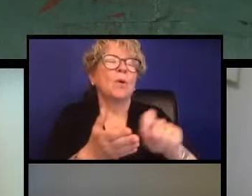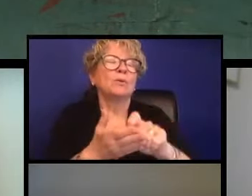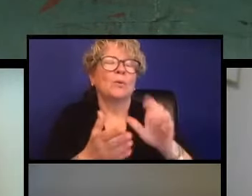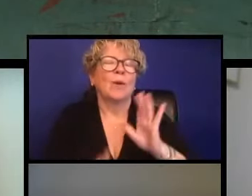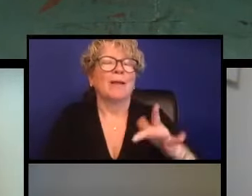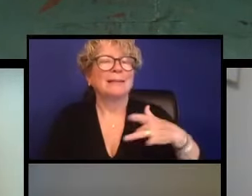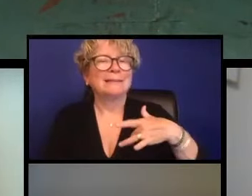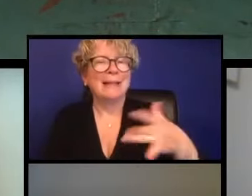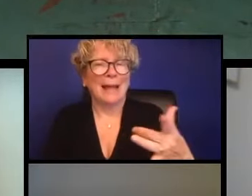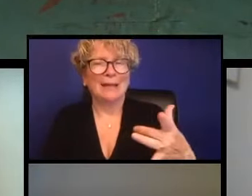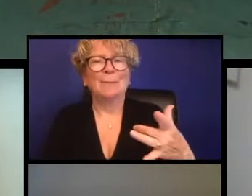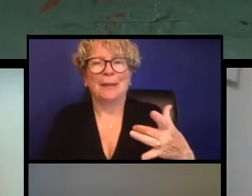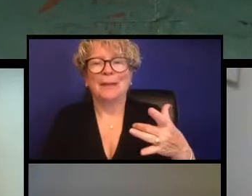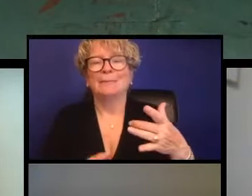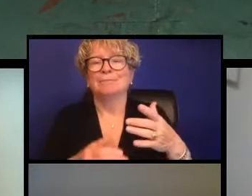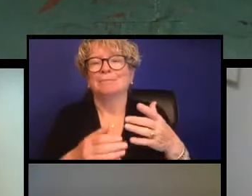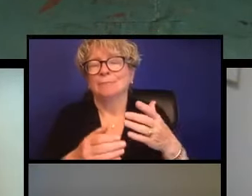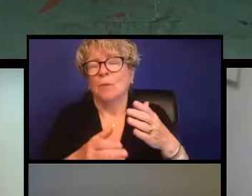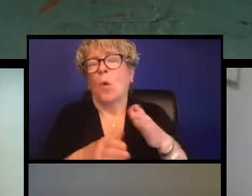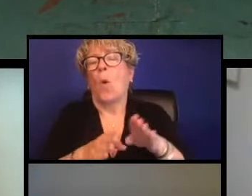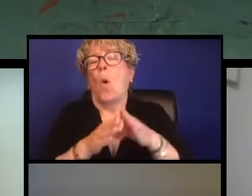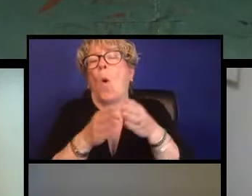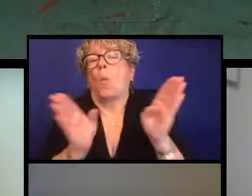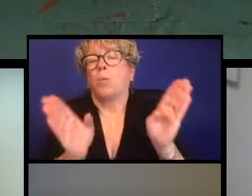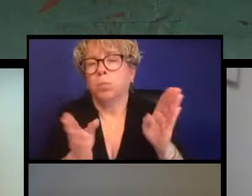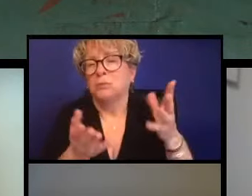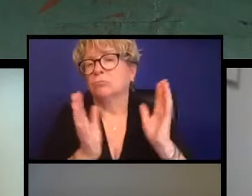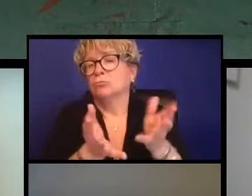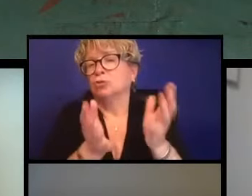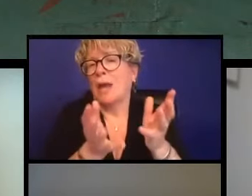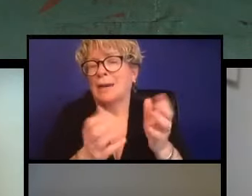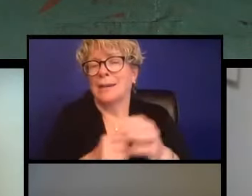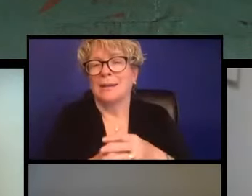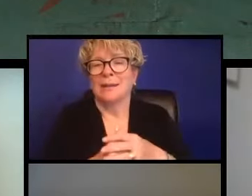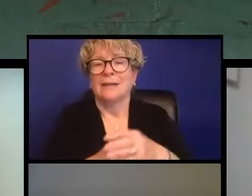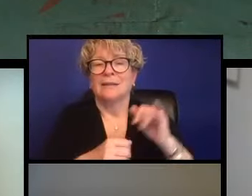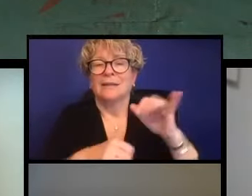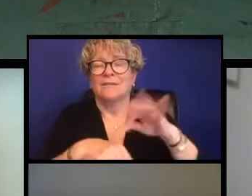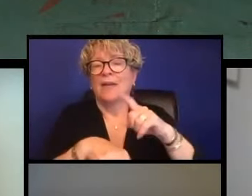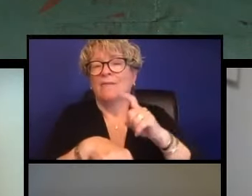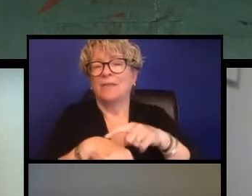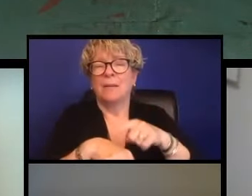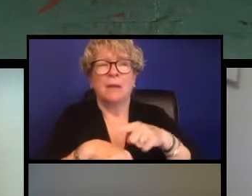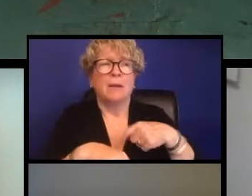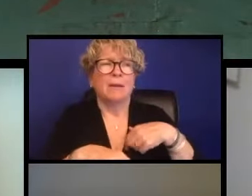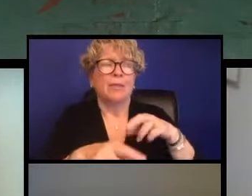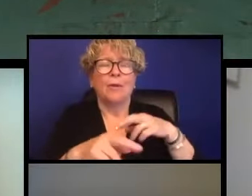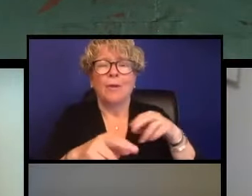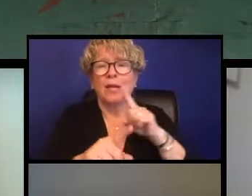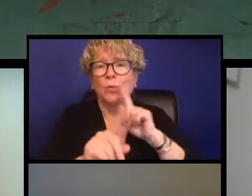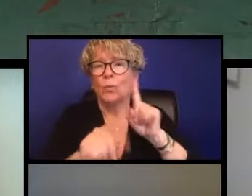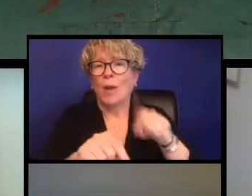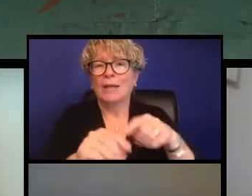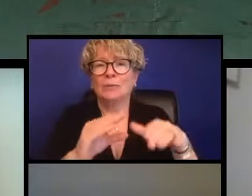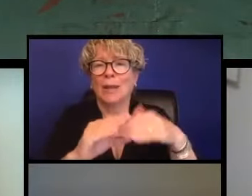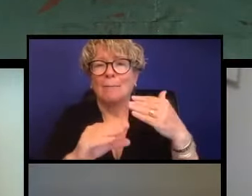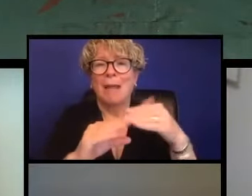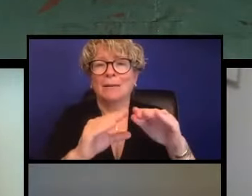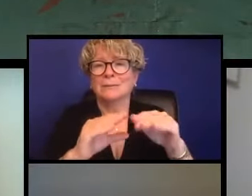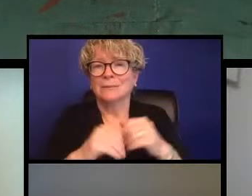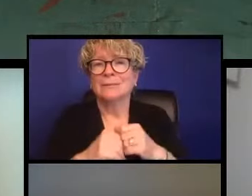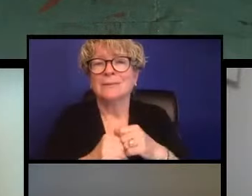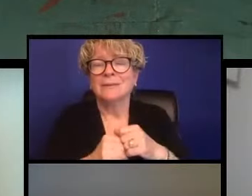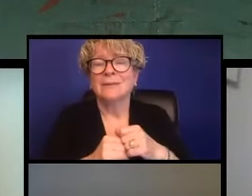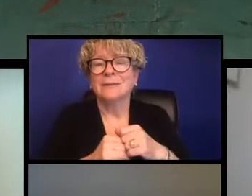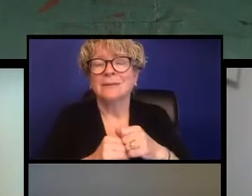answer questions if we have time. We're more than happy to, shoot you back a 2 or 3 line email. So don't be afraid